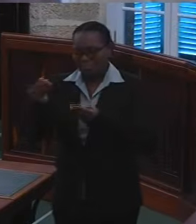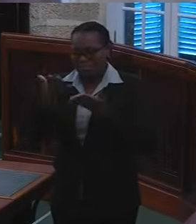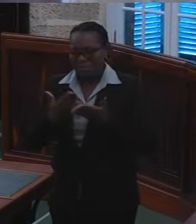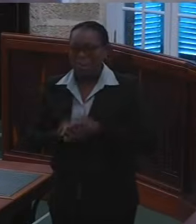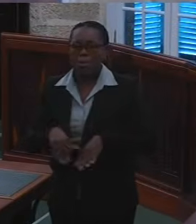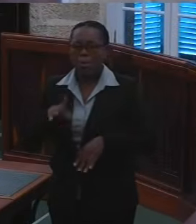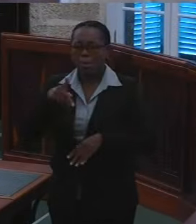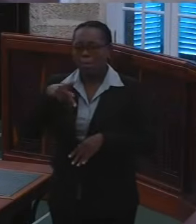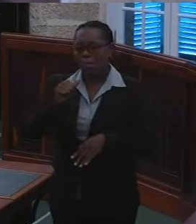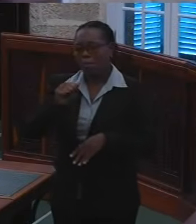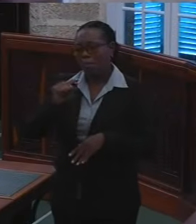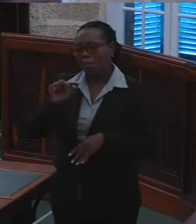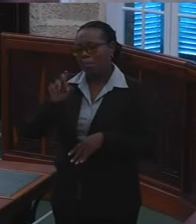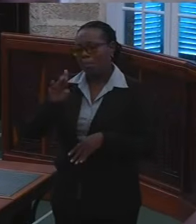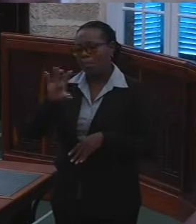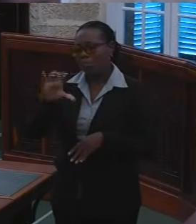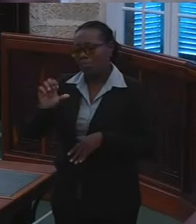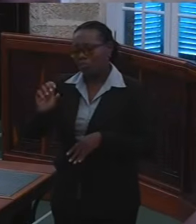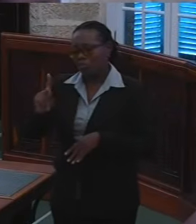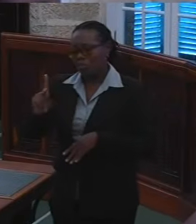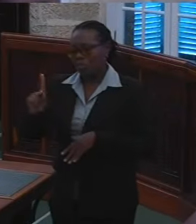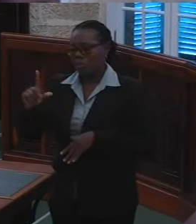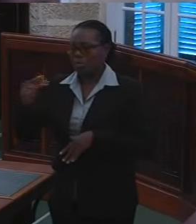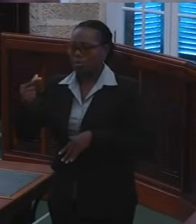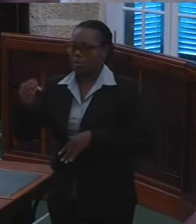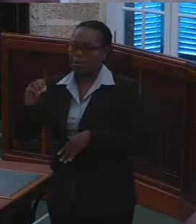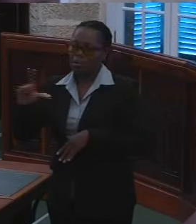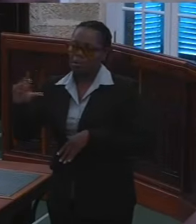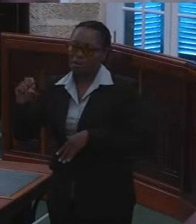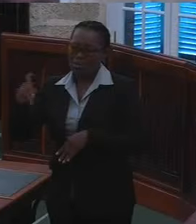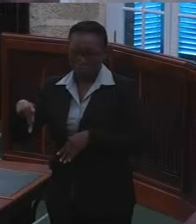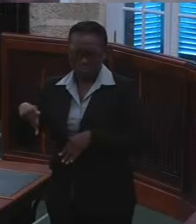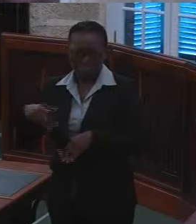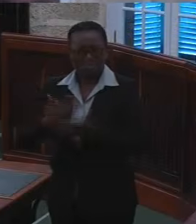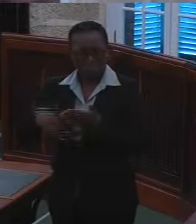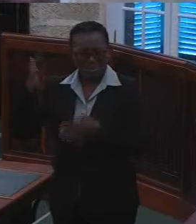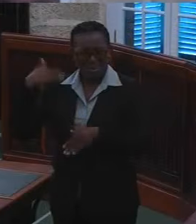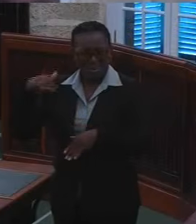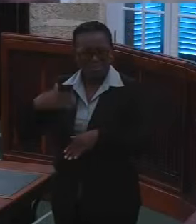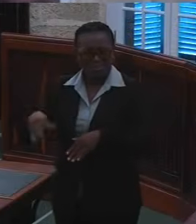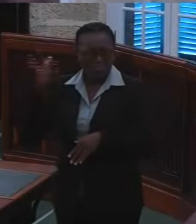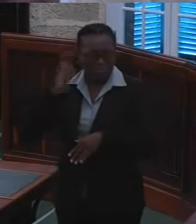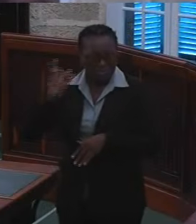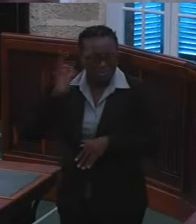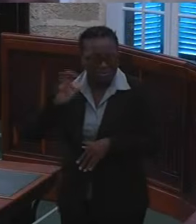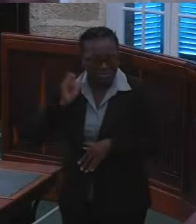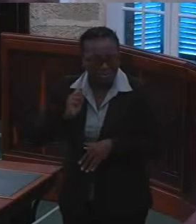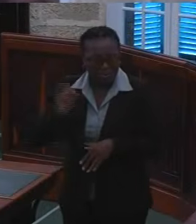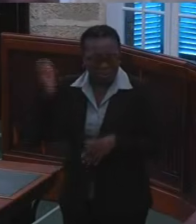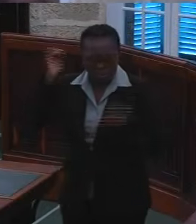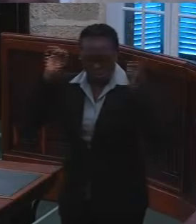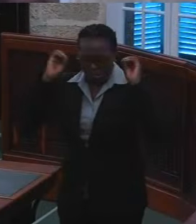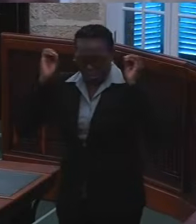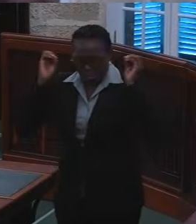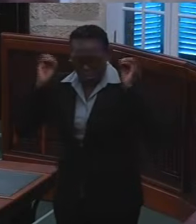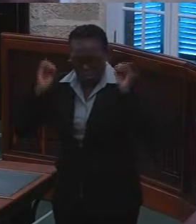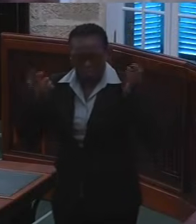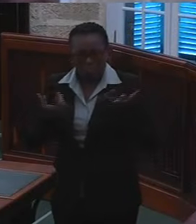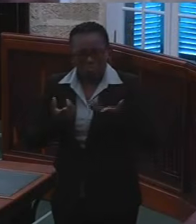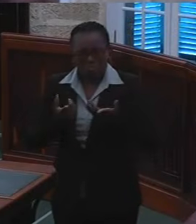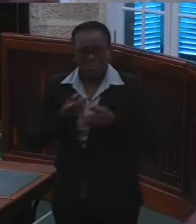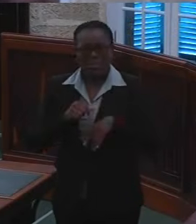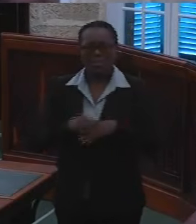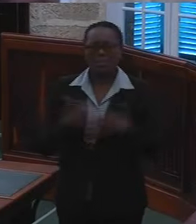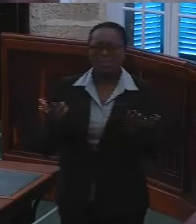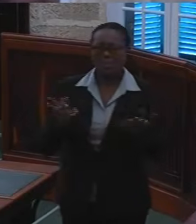Patrick Goddard years ago. Heartbreak Hotel. So she listens to Heartbreak Hotel, but the noise from the radio upsetting the rest of the